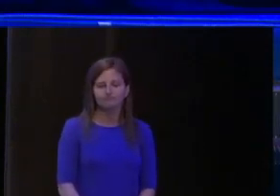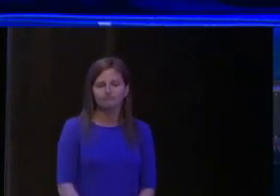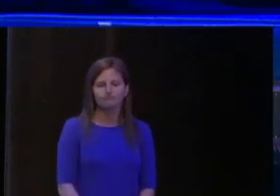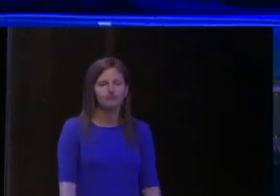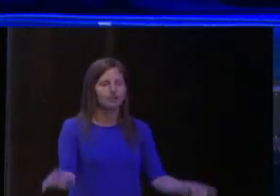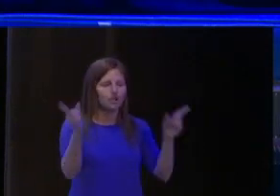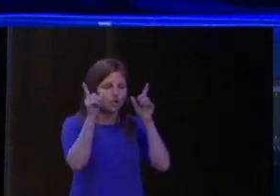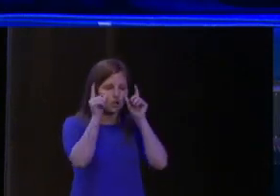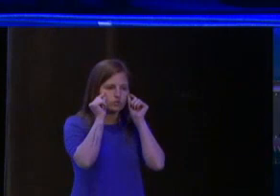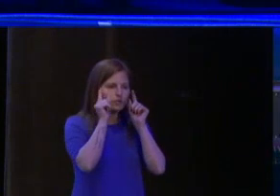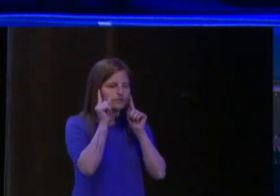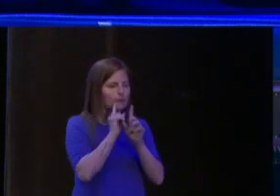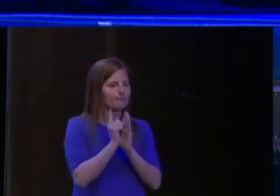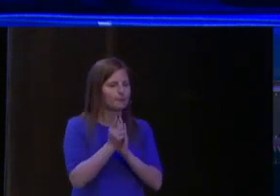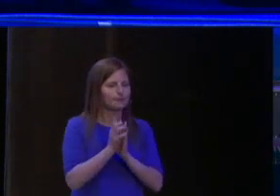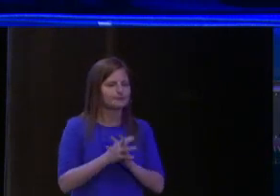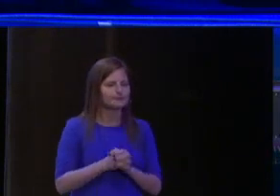Close your eyes for just a moment.